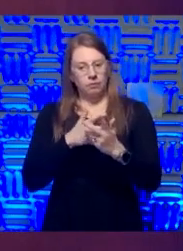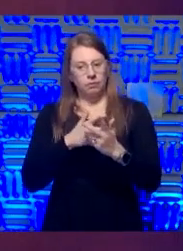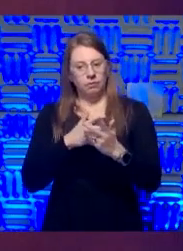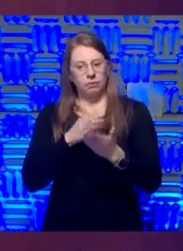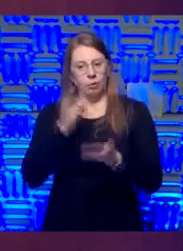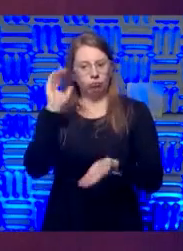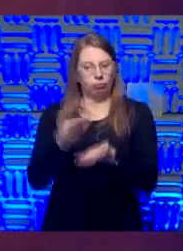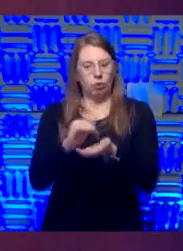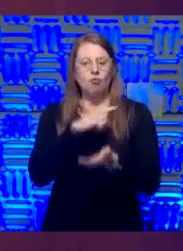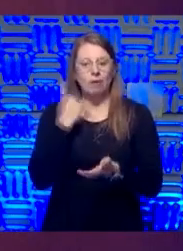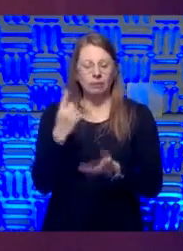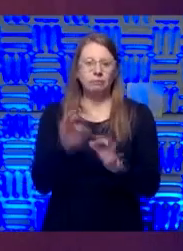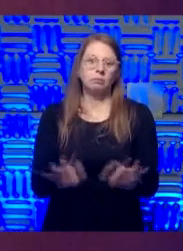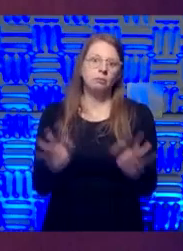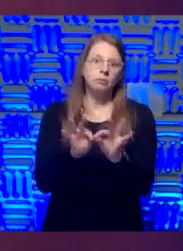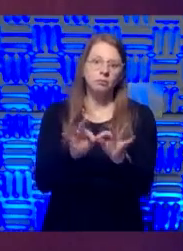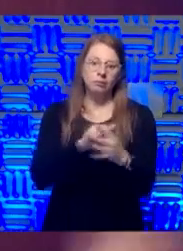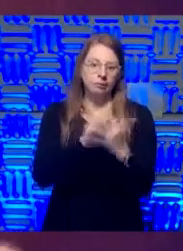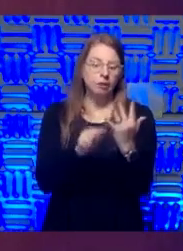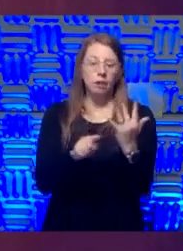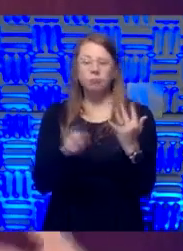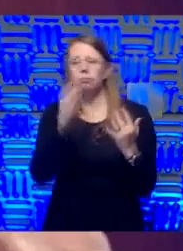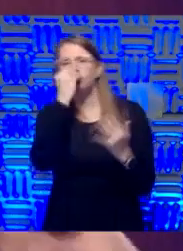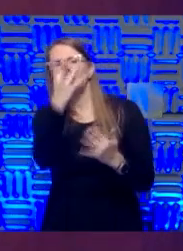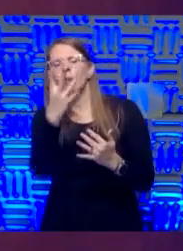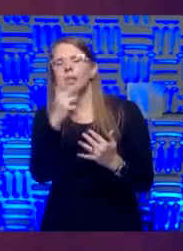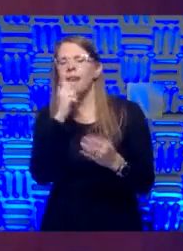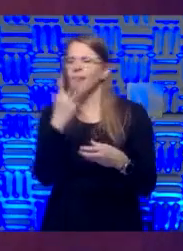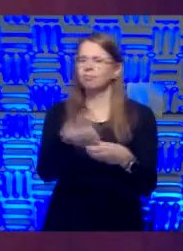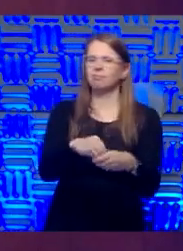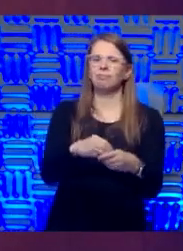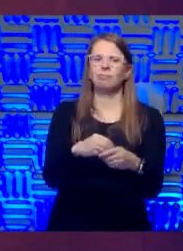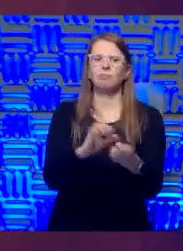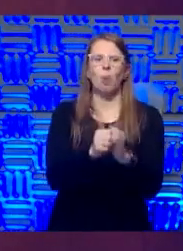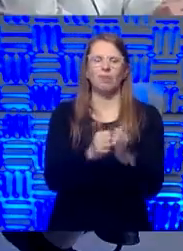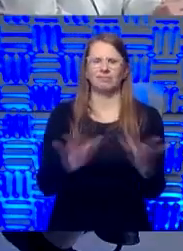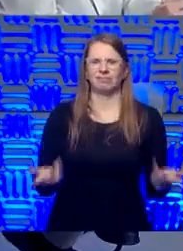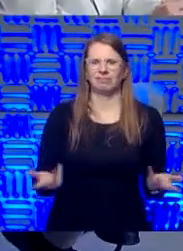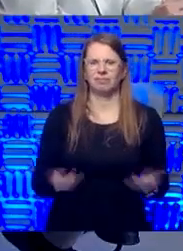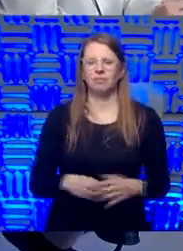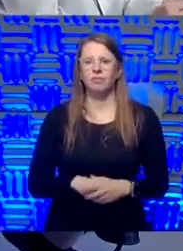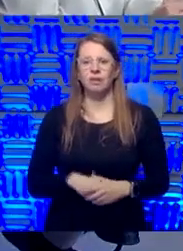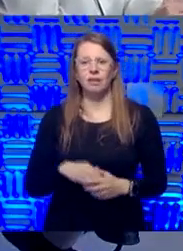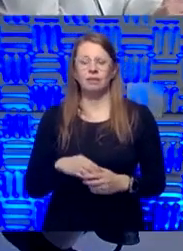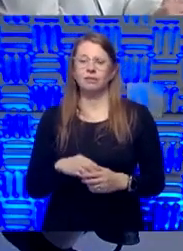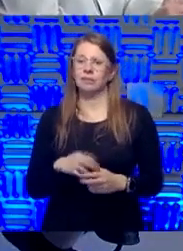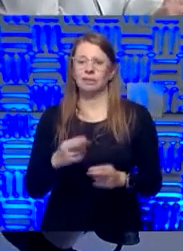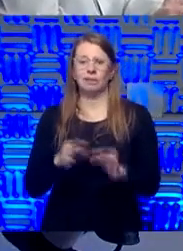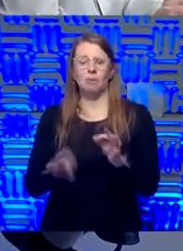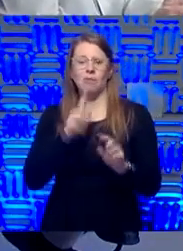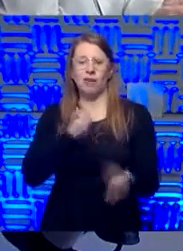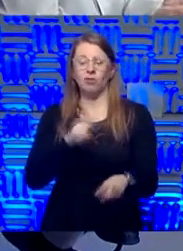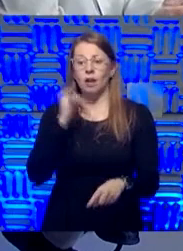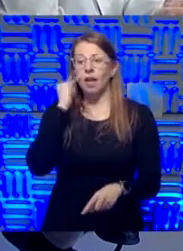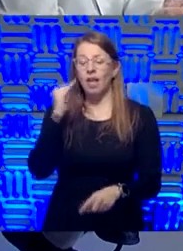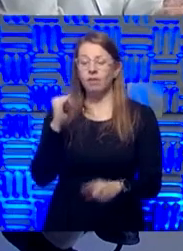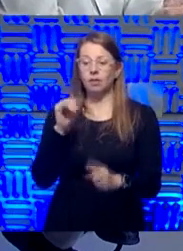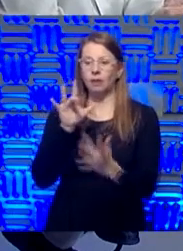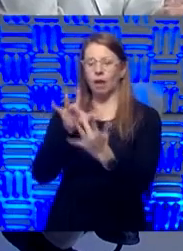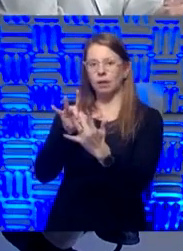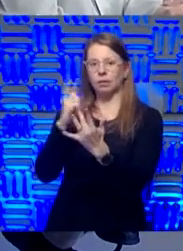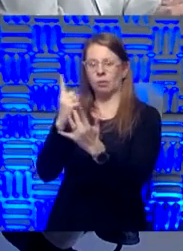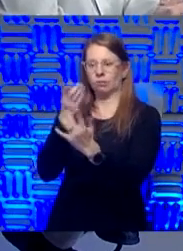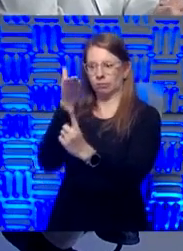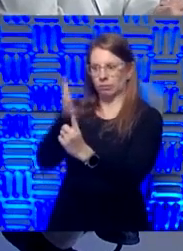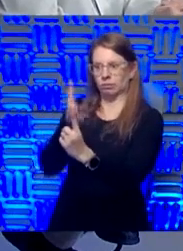are important. You don't care, you don't play. It's kind of the answer I have. Well, I think if you've been in close contact with somebody who's positive, you